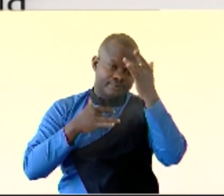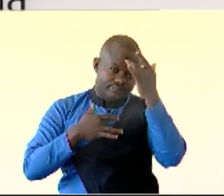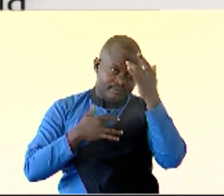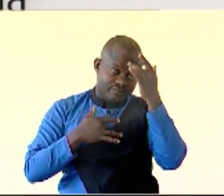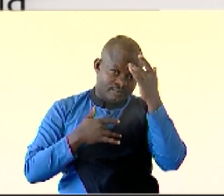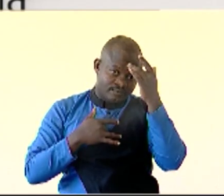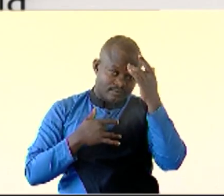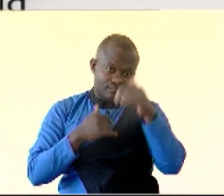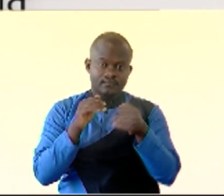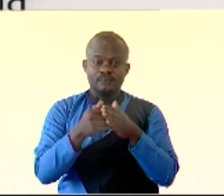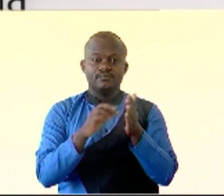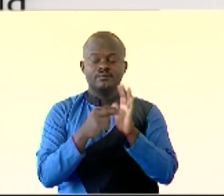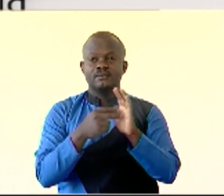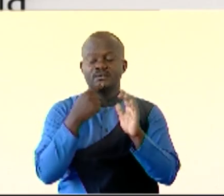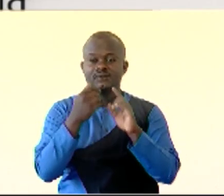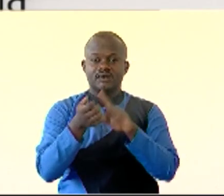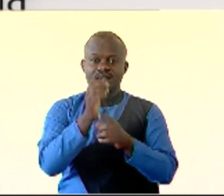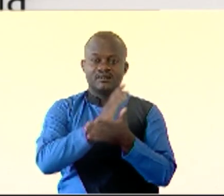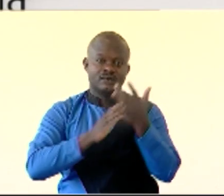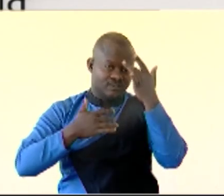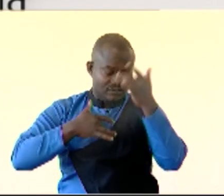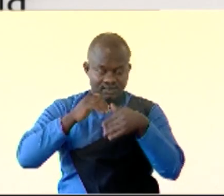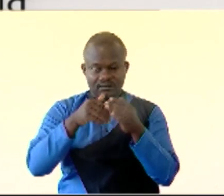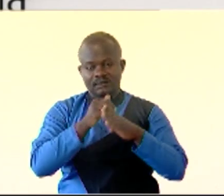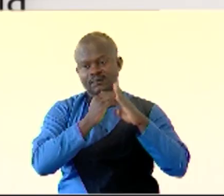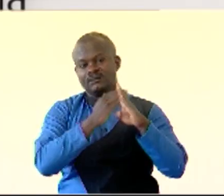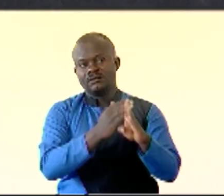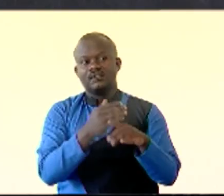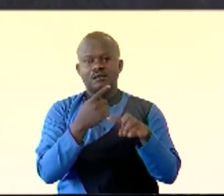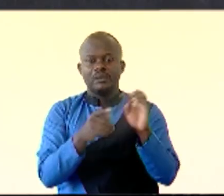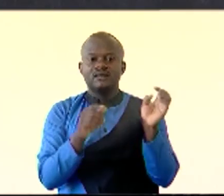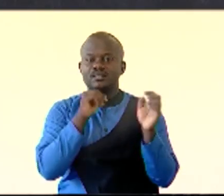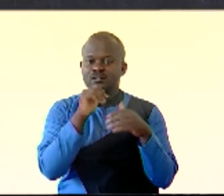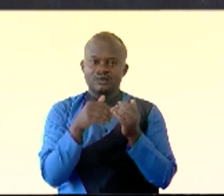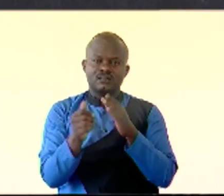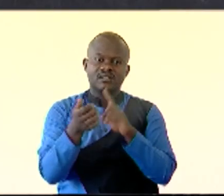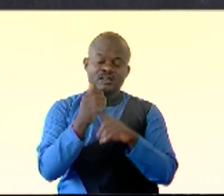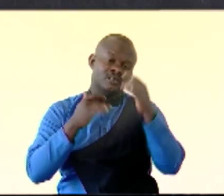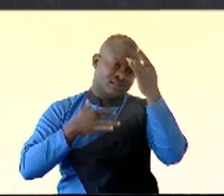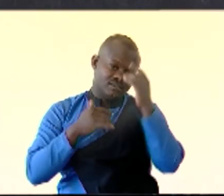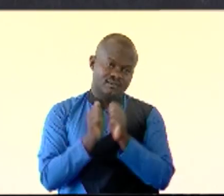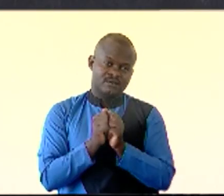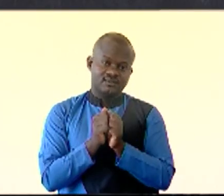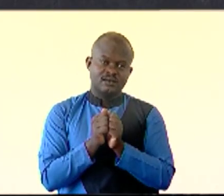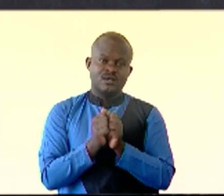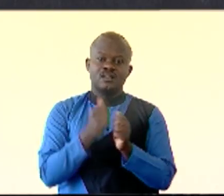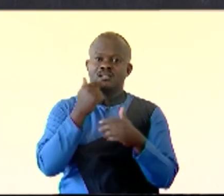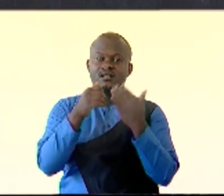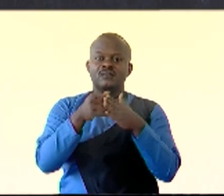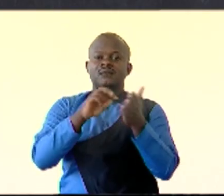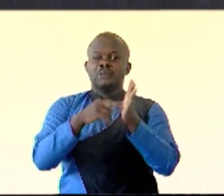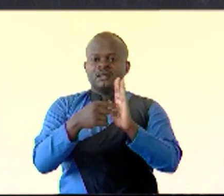why you can be exposed to some of the disease-causing agent, but you don't get sick. That's what brings